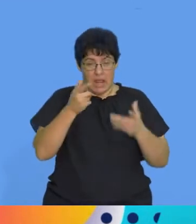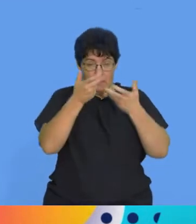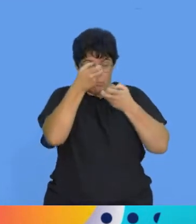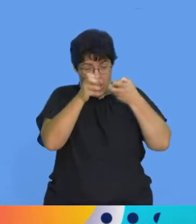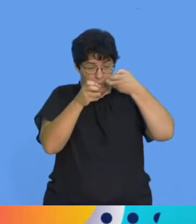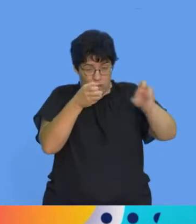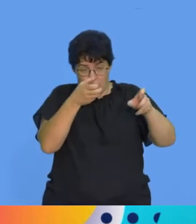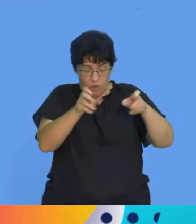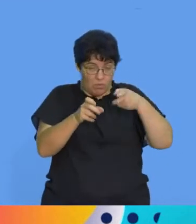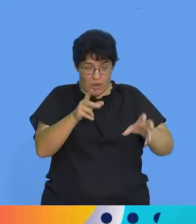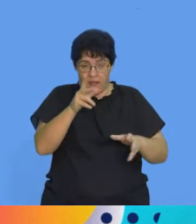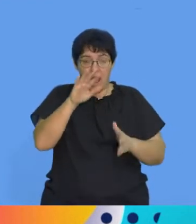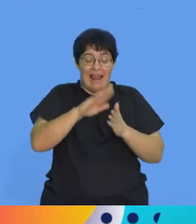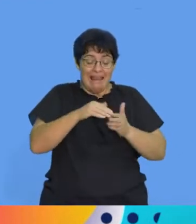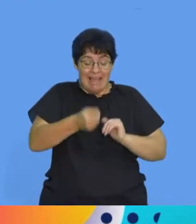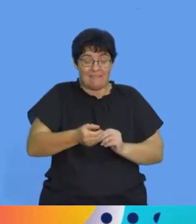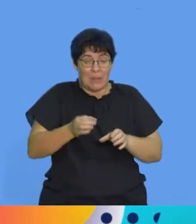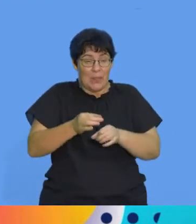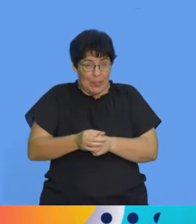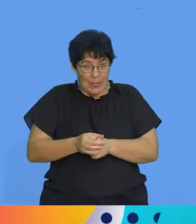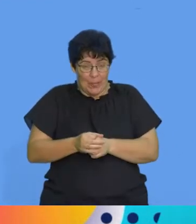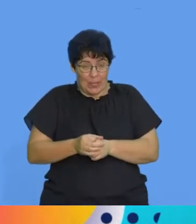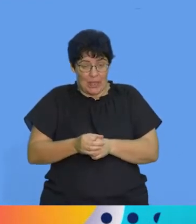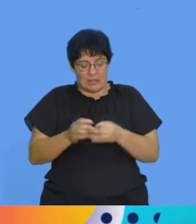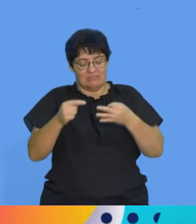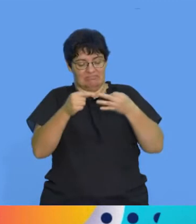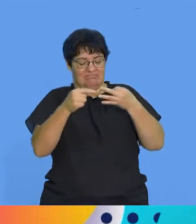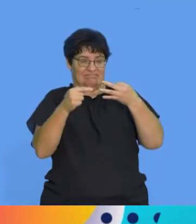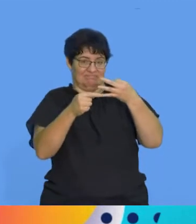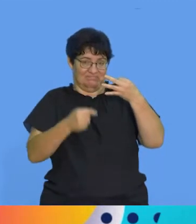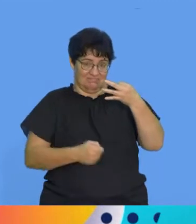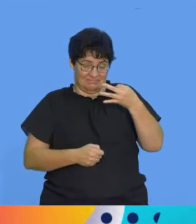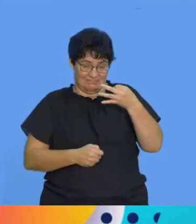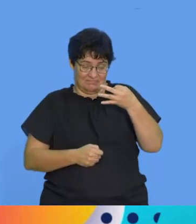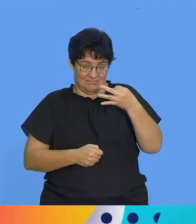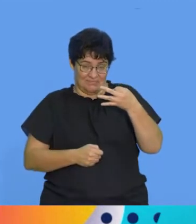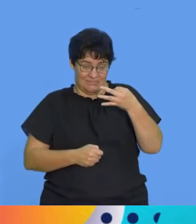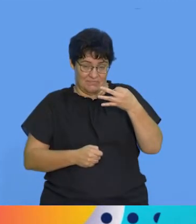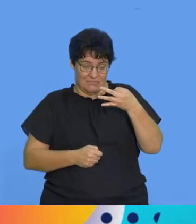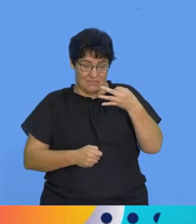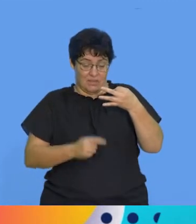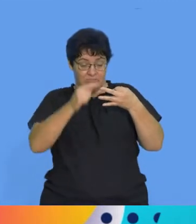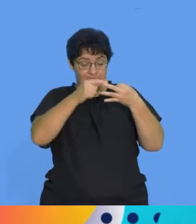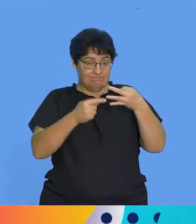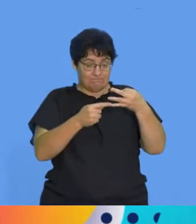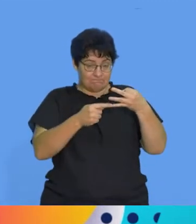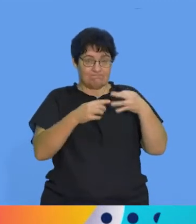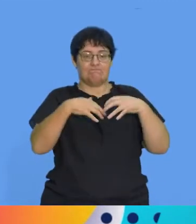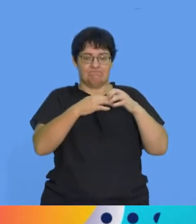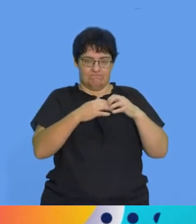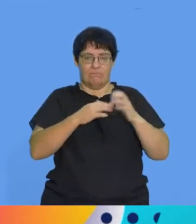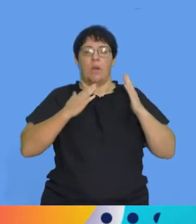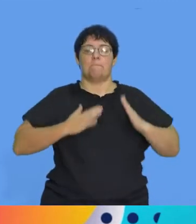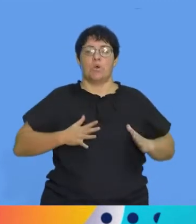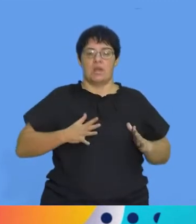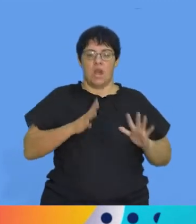the smallest part that anything can be is a glucose, a fructose, and a galactose. And when it's in